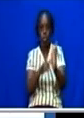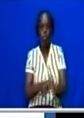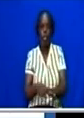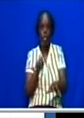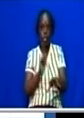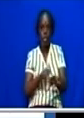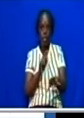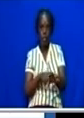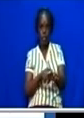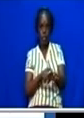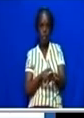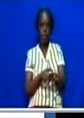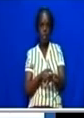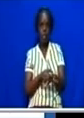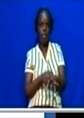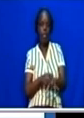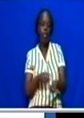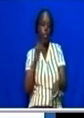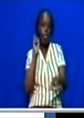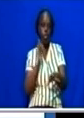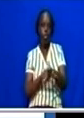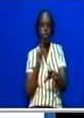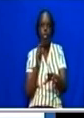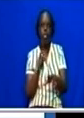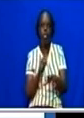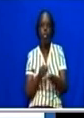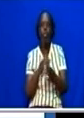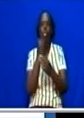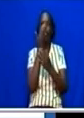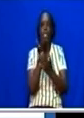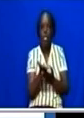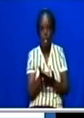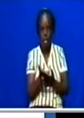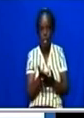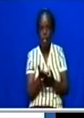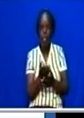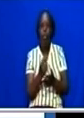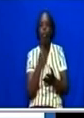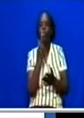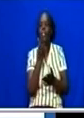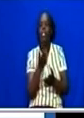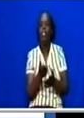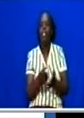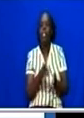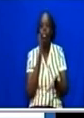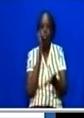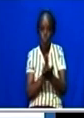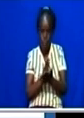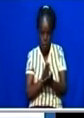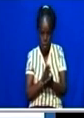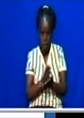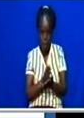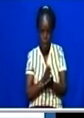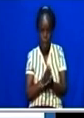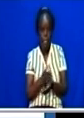effect or the cause or the result of the mentioned fact. So